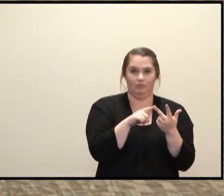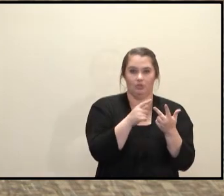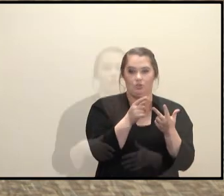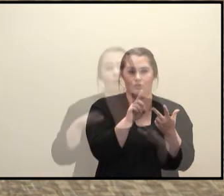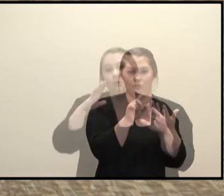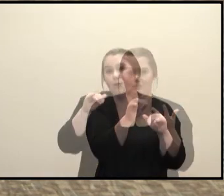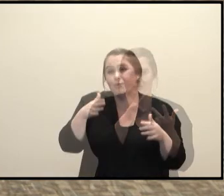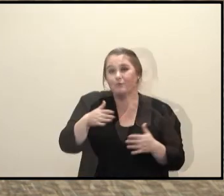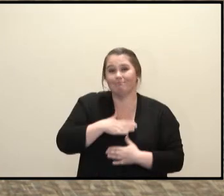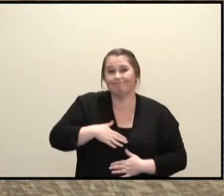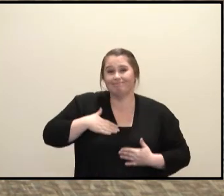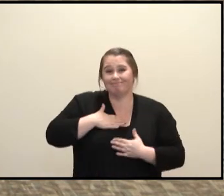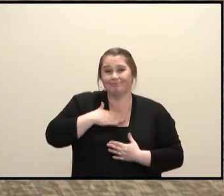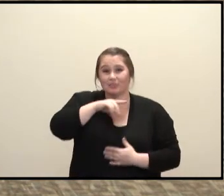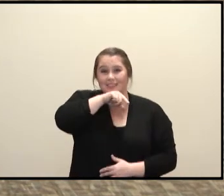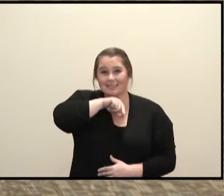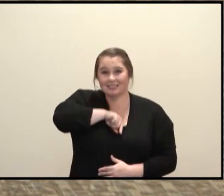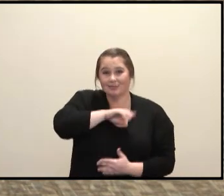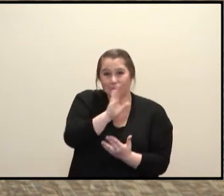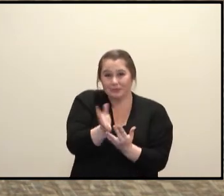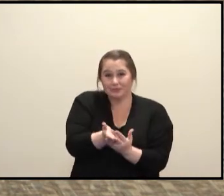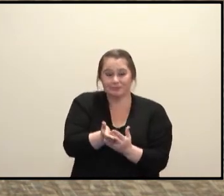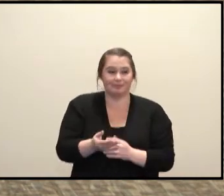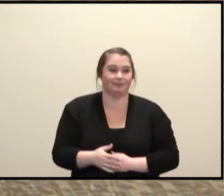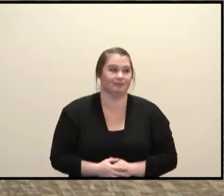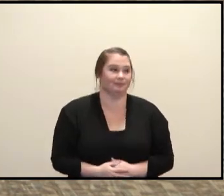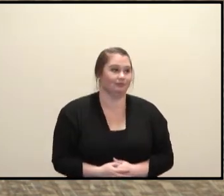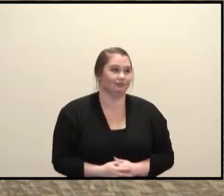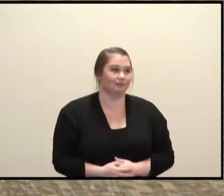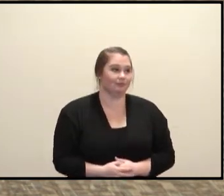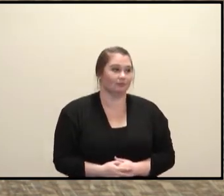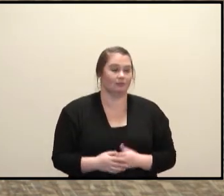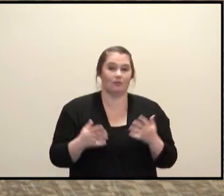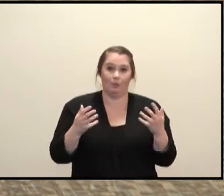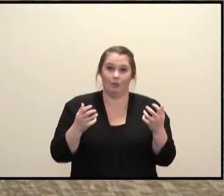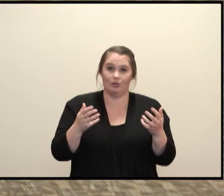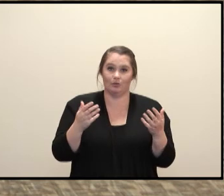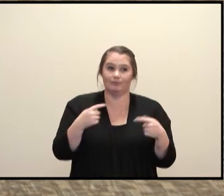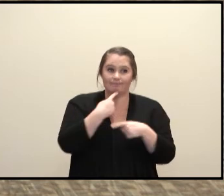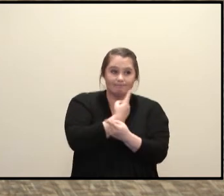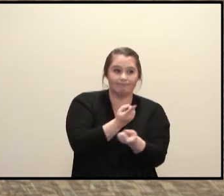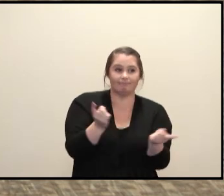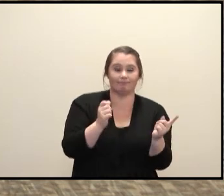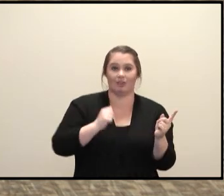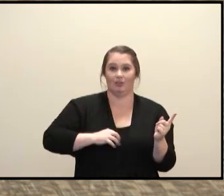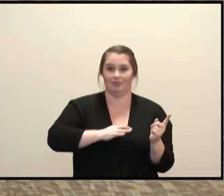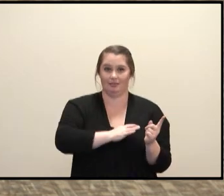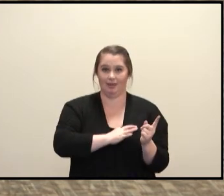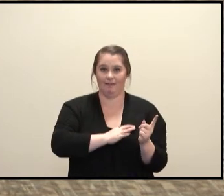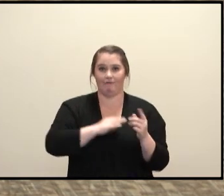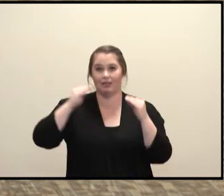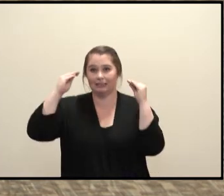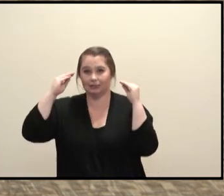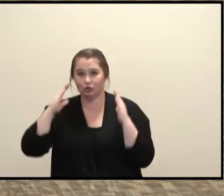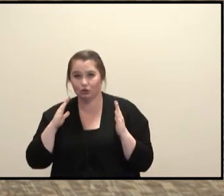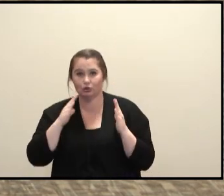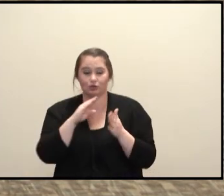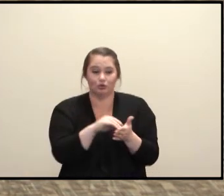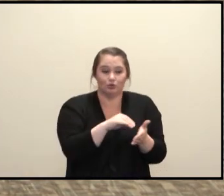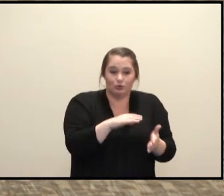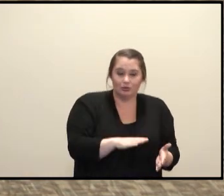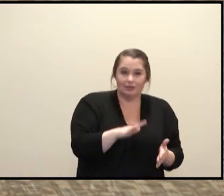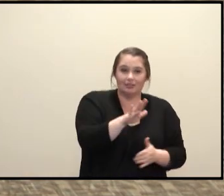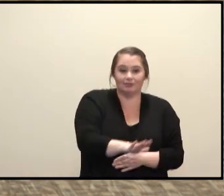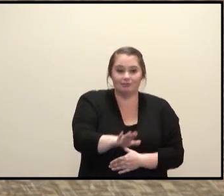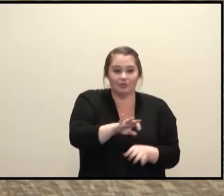Davis, nay. Yeah, and so we just want to wish all of our staff, all of our teachers, our students,